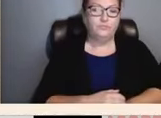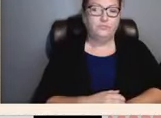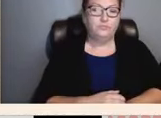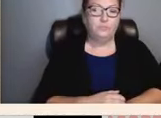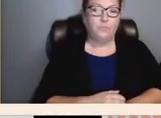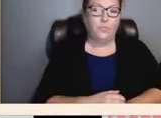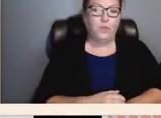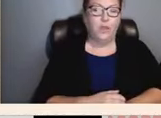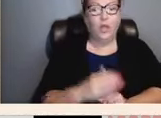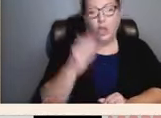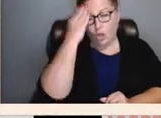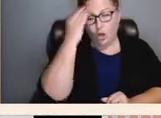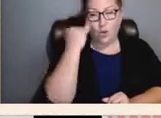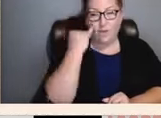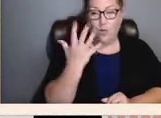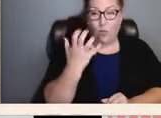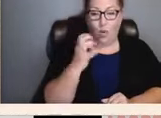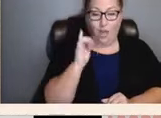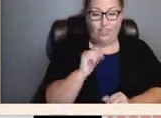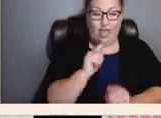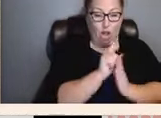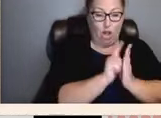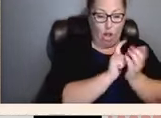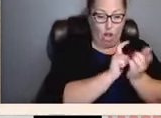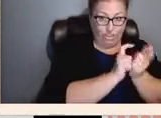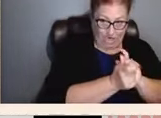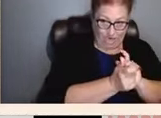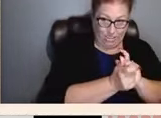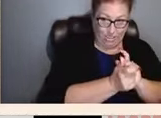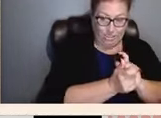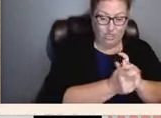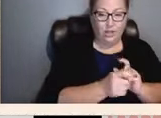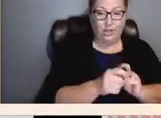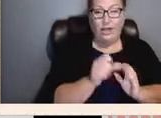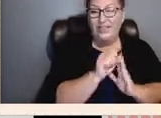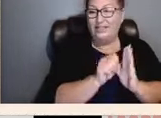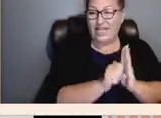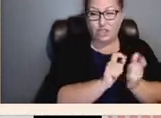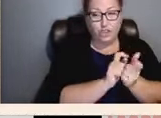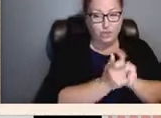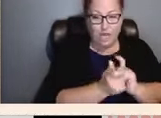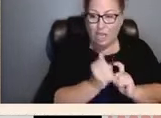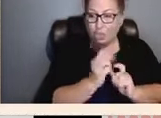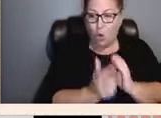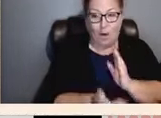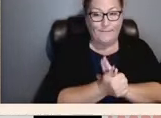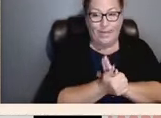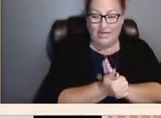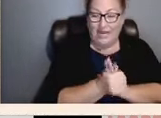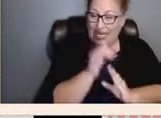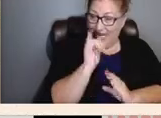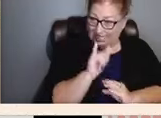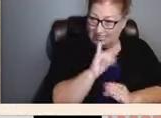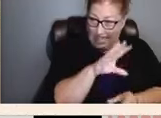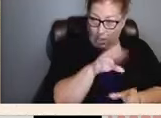If you want this law changed, the statute changed or amended, is that within